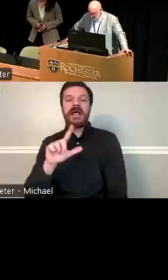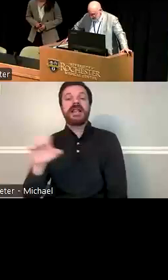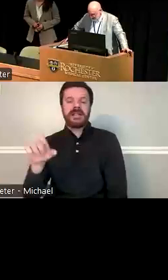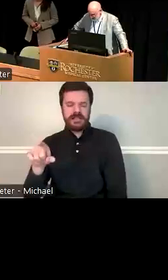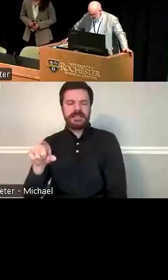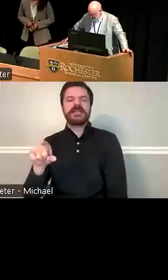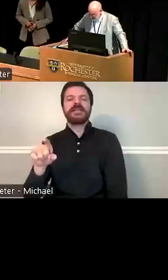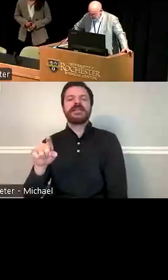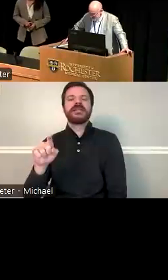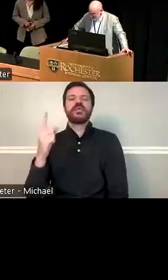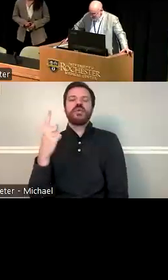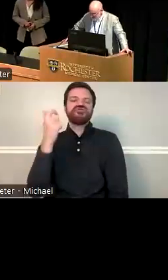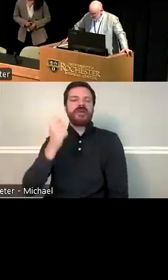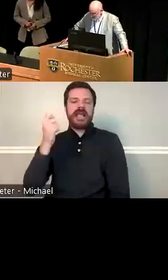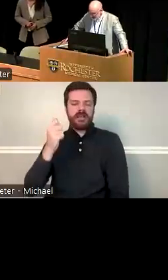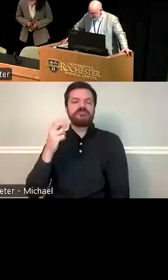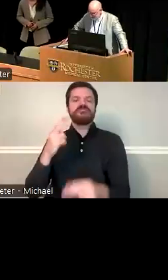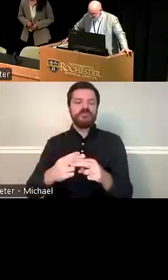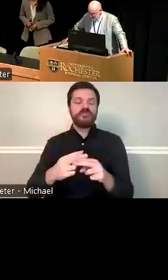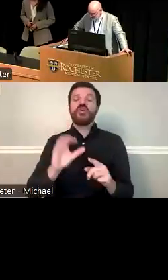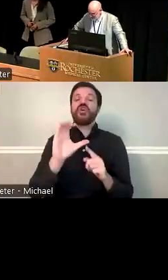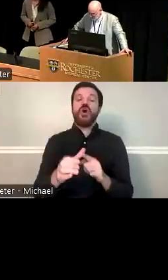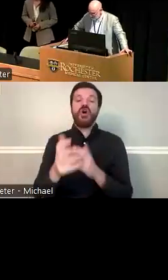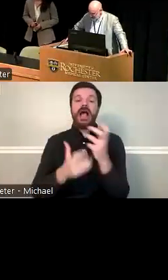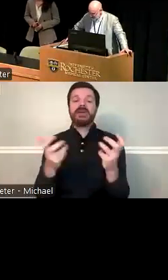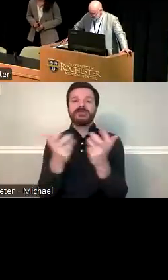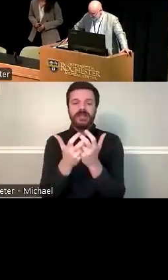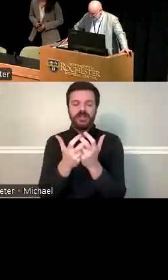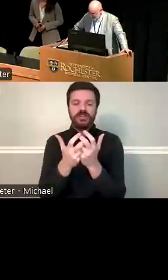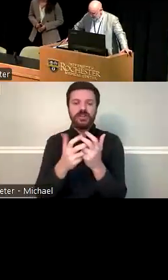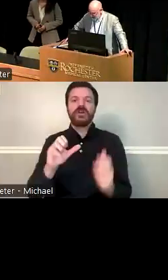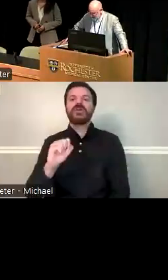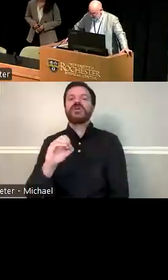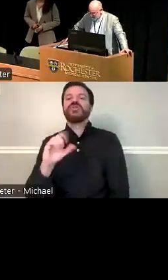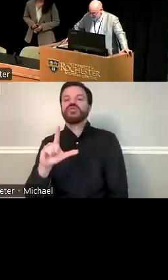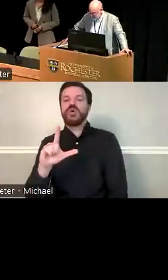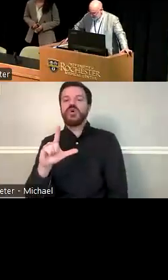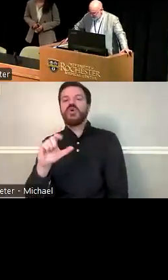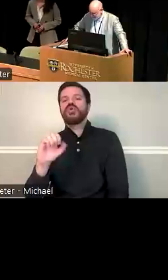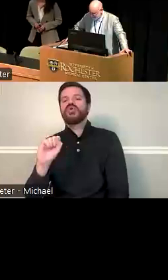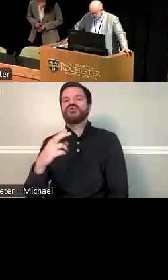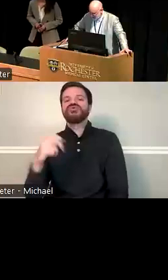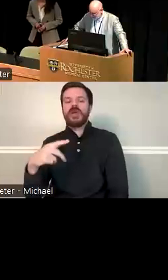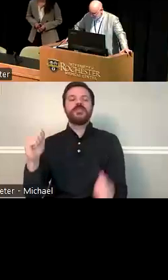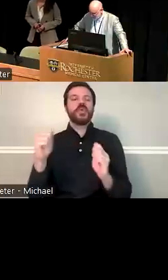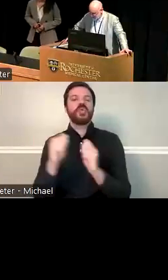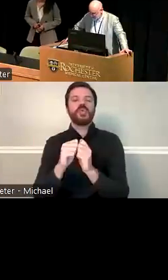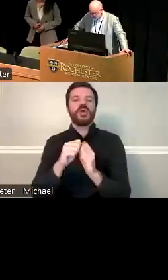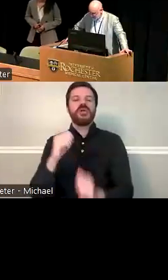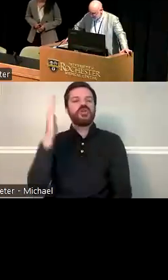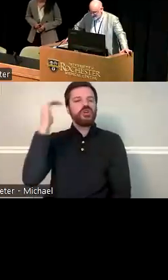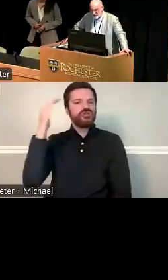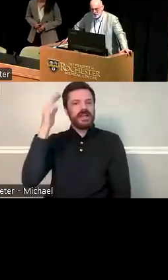a grant called Cultural Adaptation of Soul Shop with the Korean American Faith Community to Improve